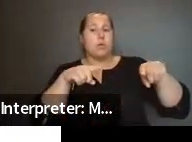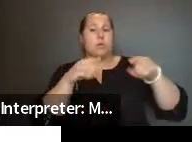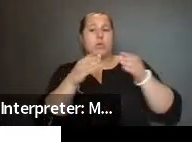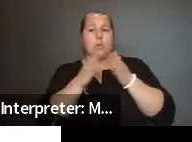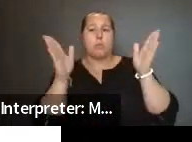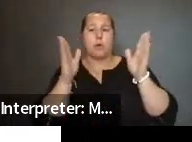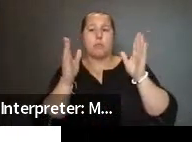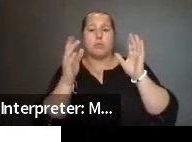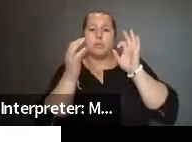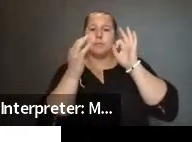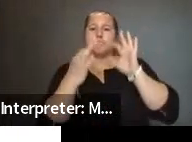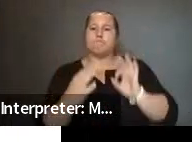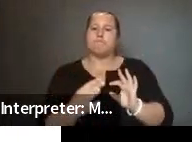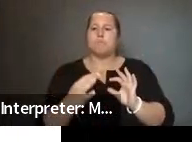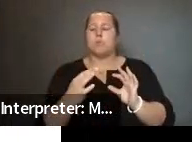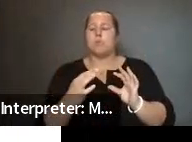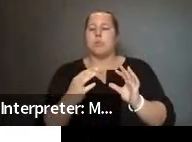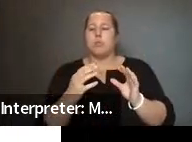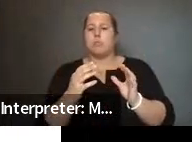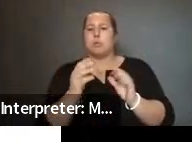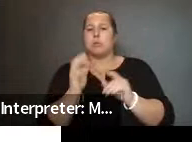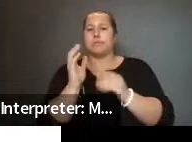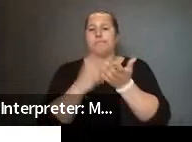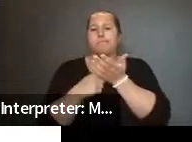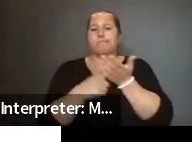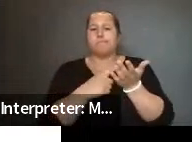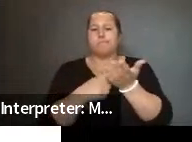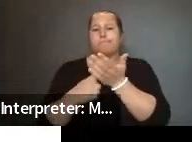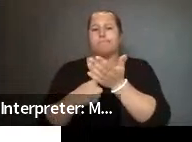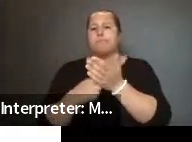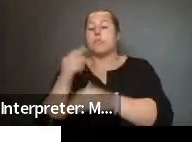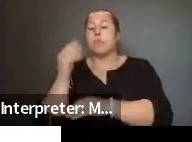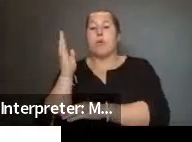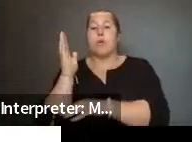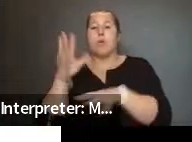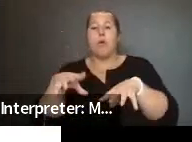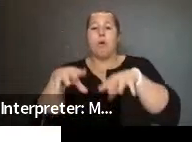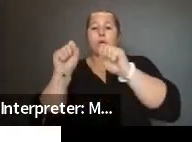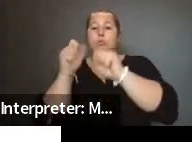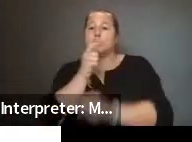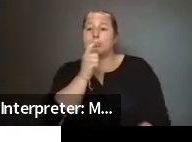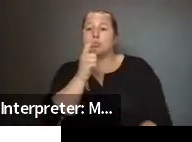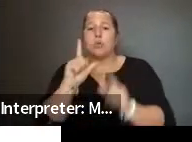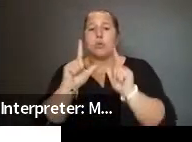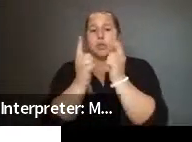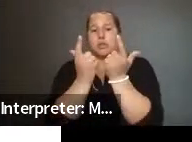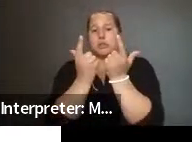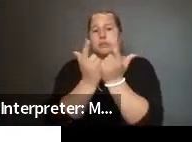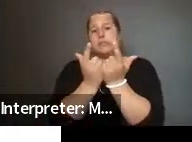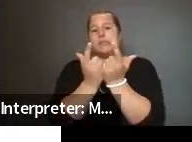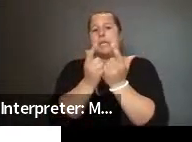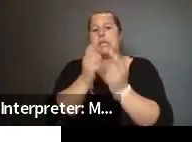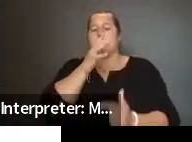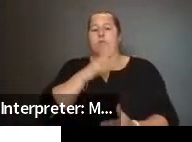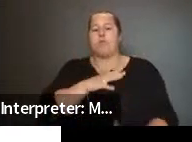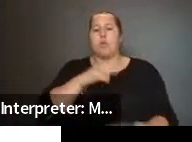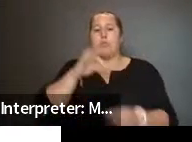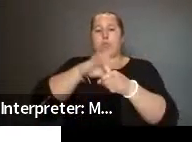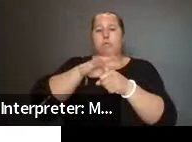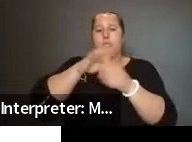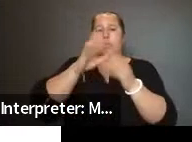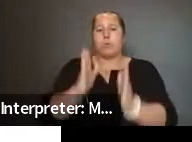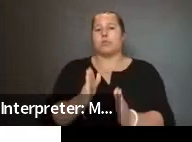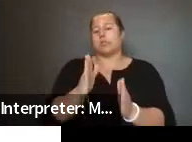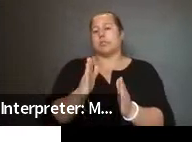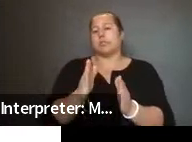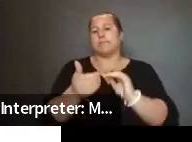which will be hosted by the League of Women Voters in partnership with Rochester City Council. You may be at one right now.